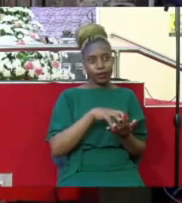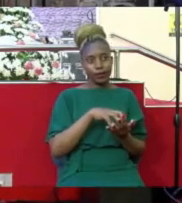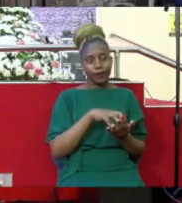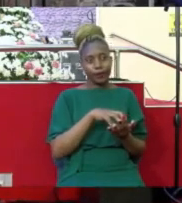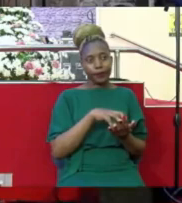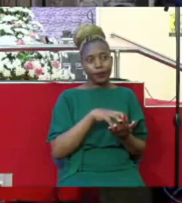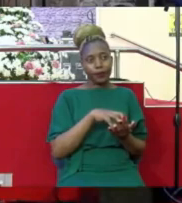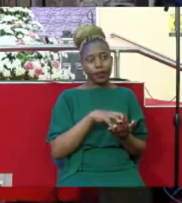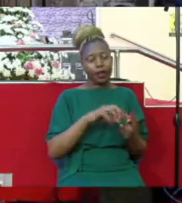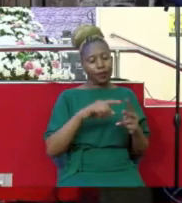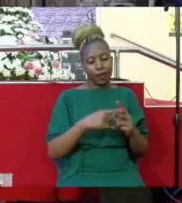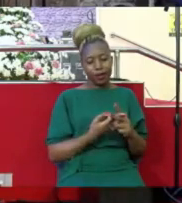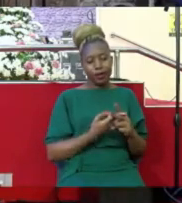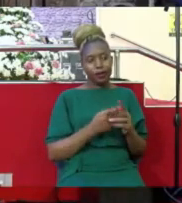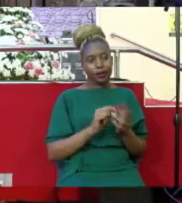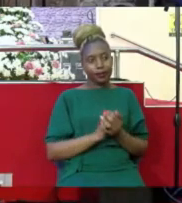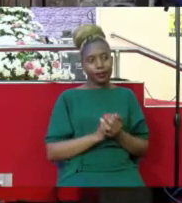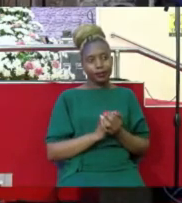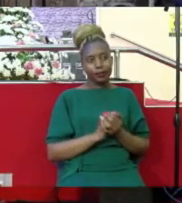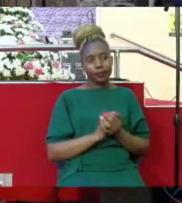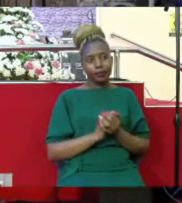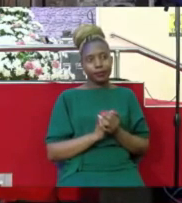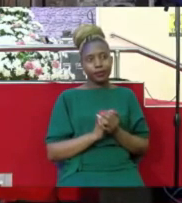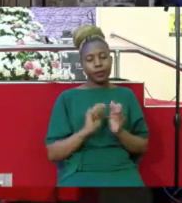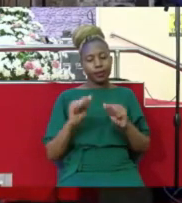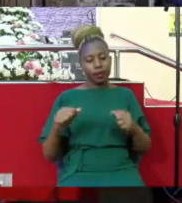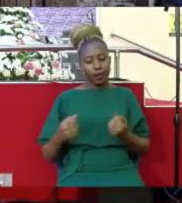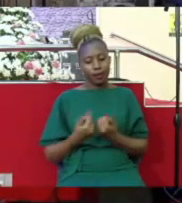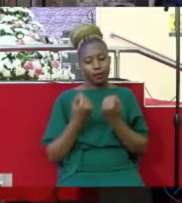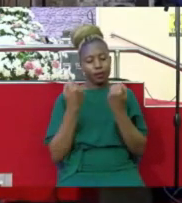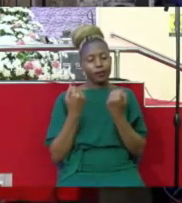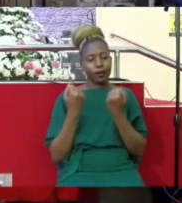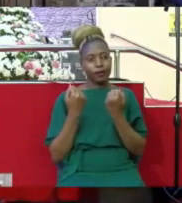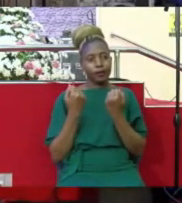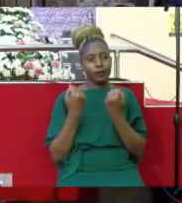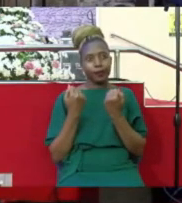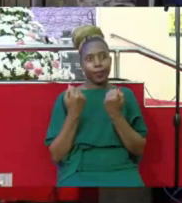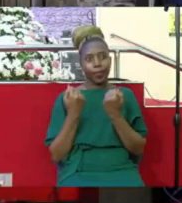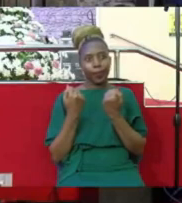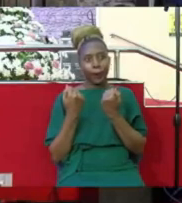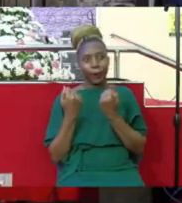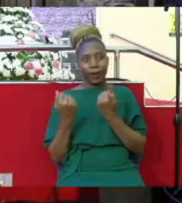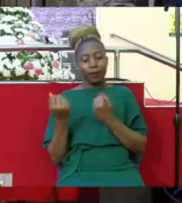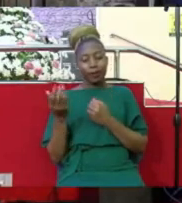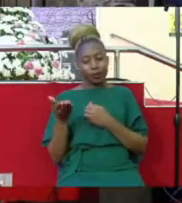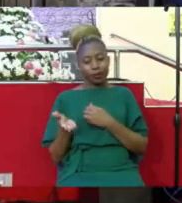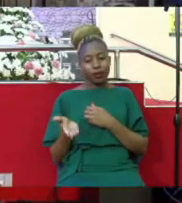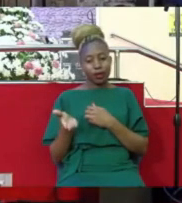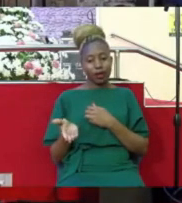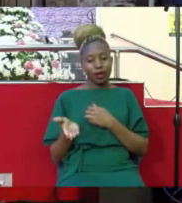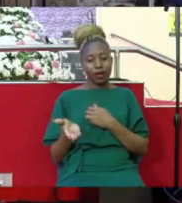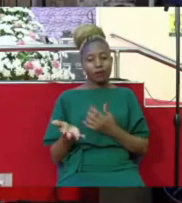a beginning can take place right here, right